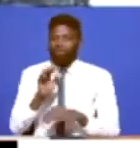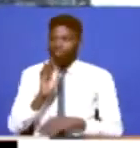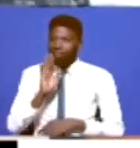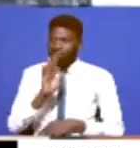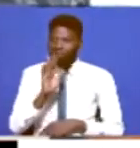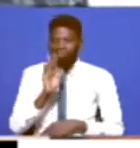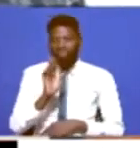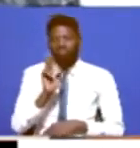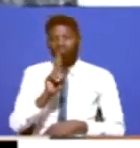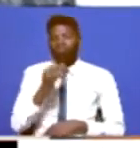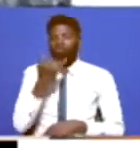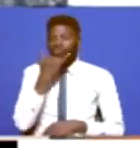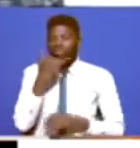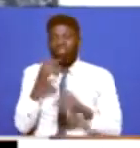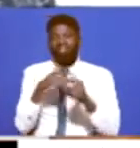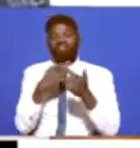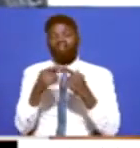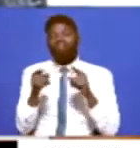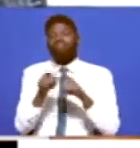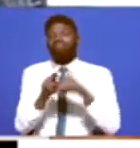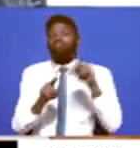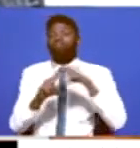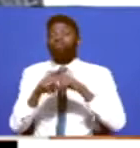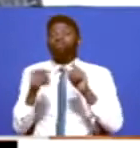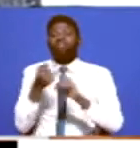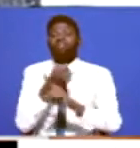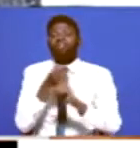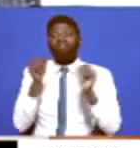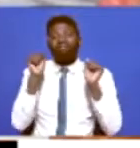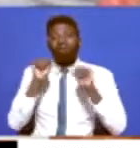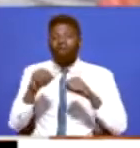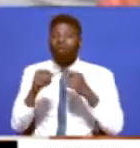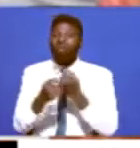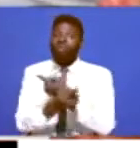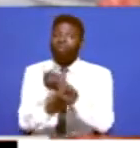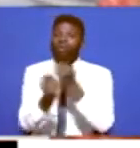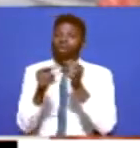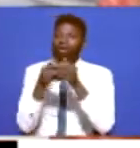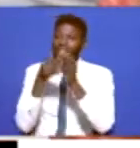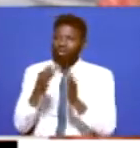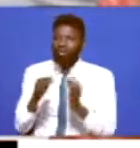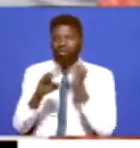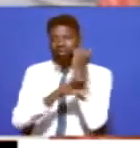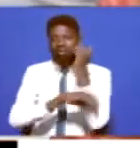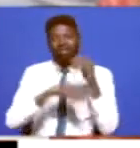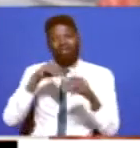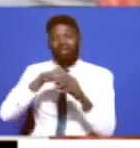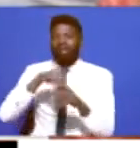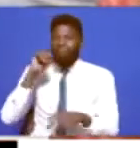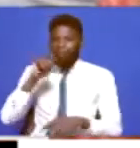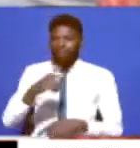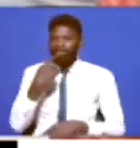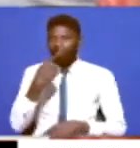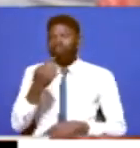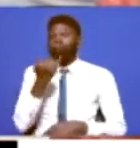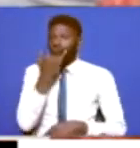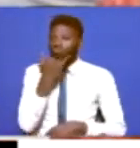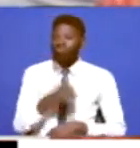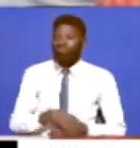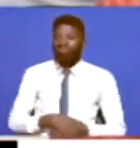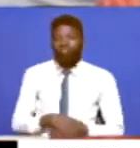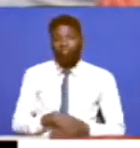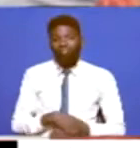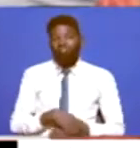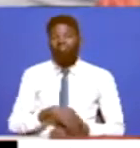as a recipe for violence, and should be condemned by all leaders in the country. Ambalo lilifanyika kwa Mheshimiwa Raila Odinga